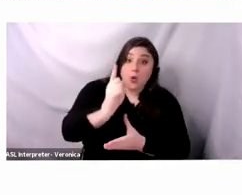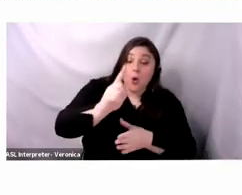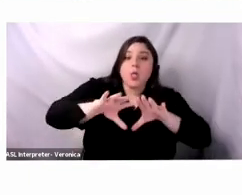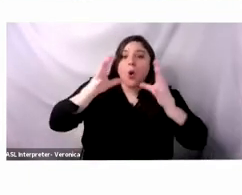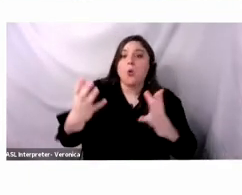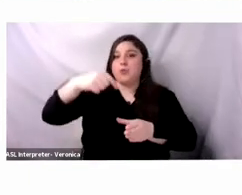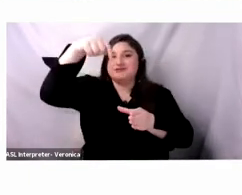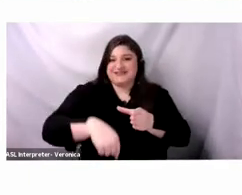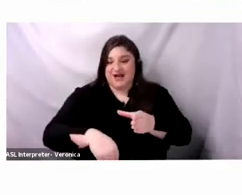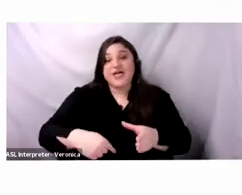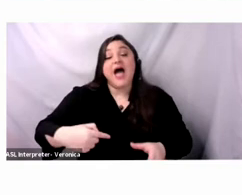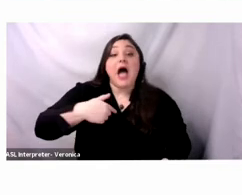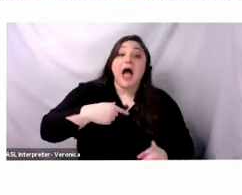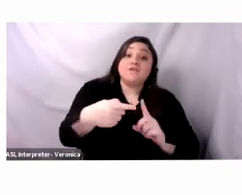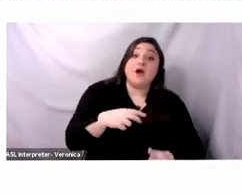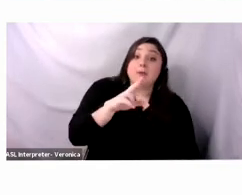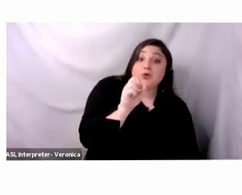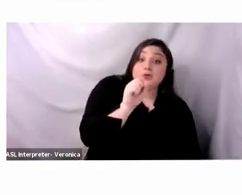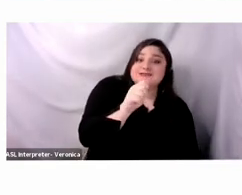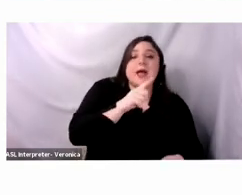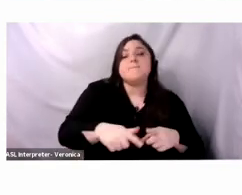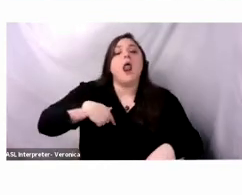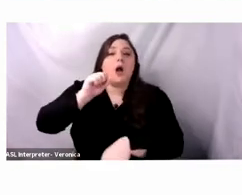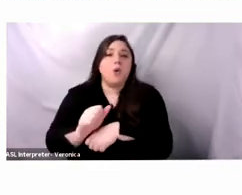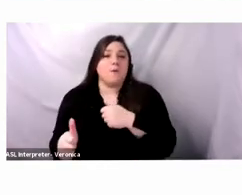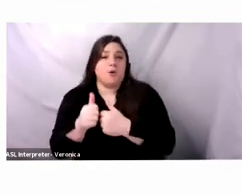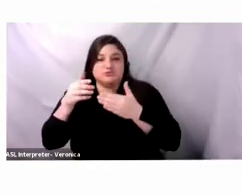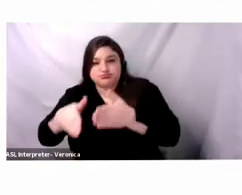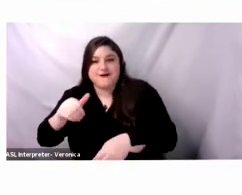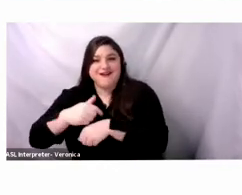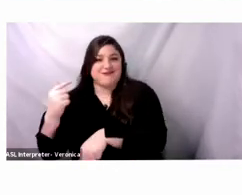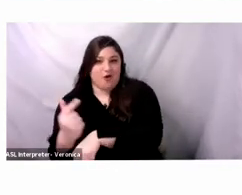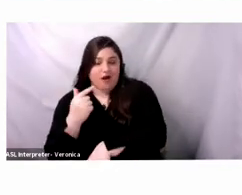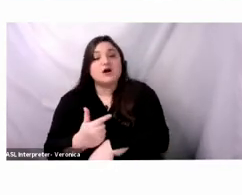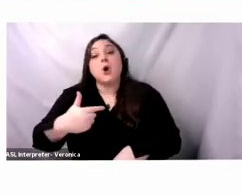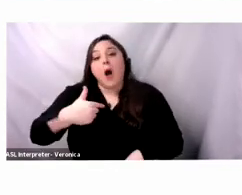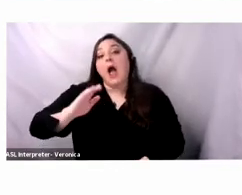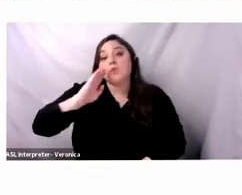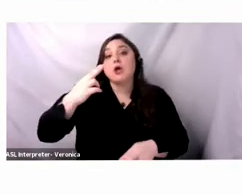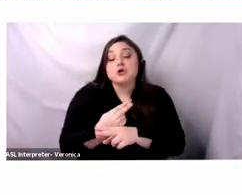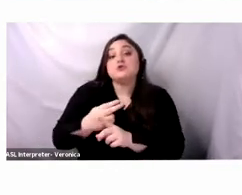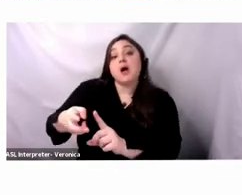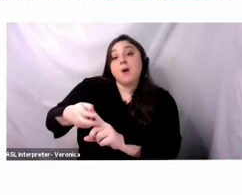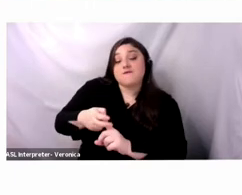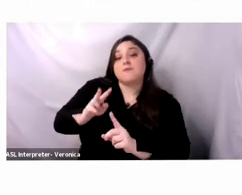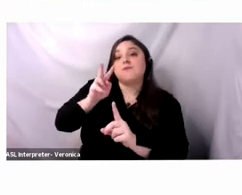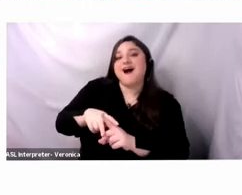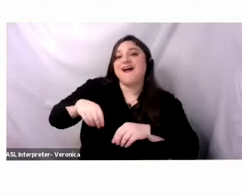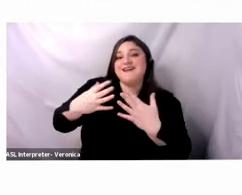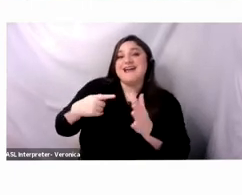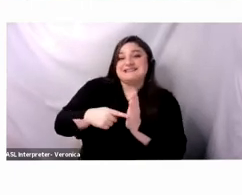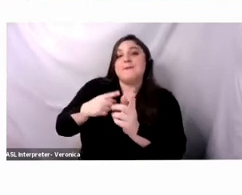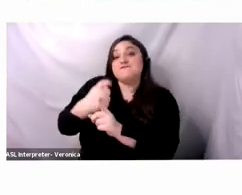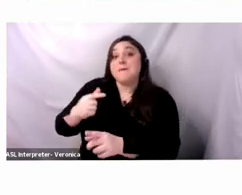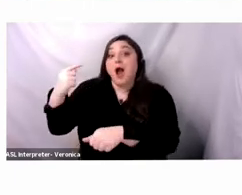I work in Ghana, I will be keeping most of my commentary specific to these two countries, but the themes do apply more broadly.